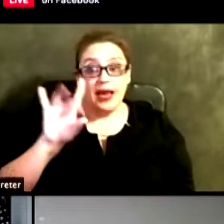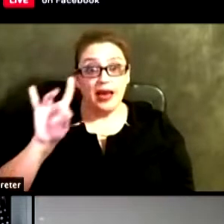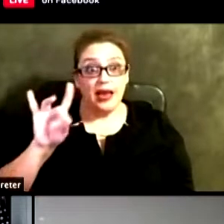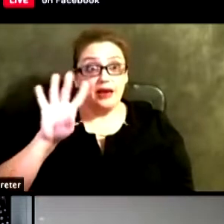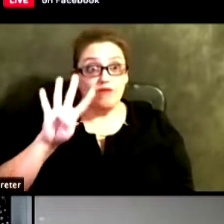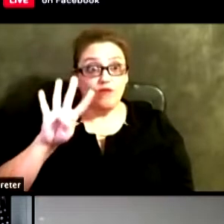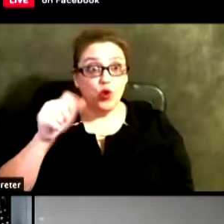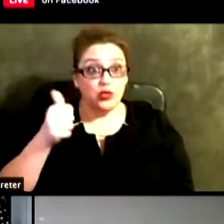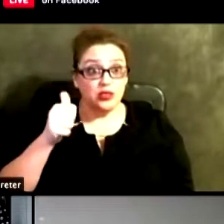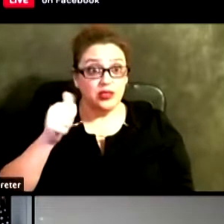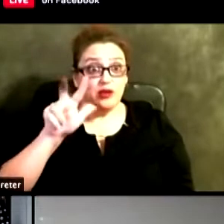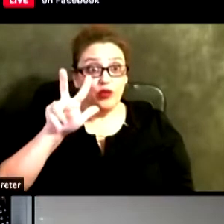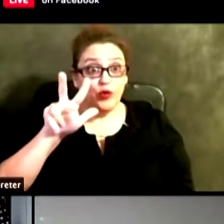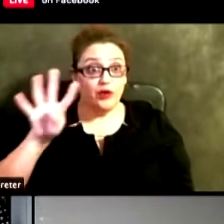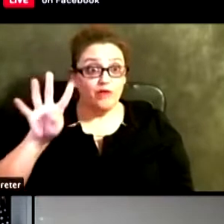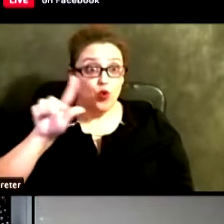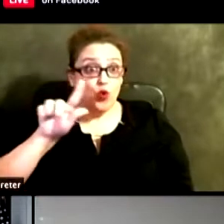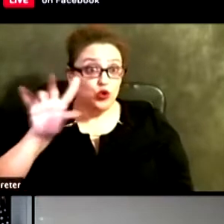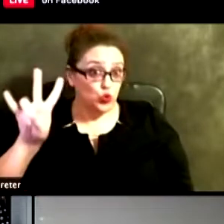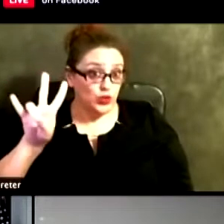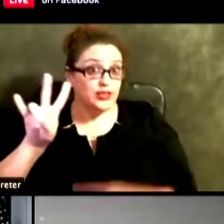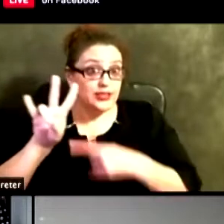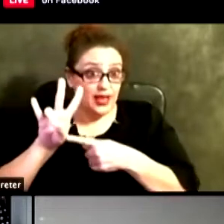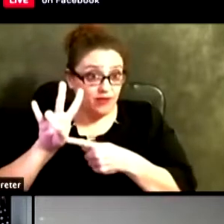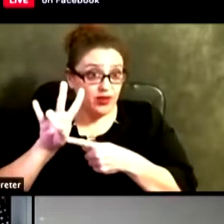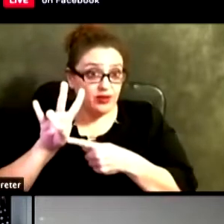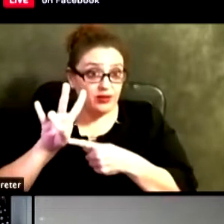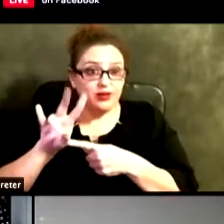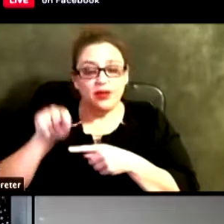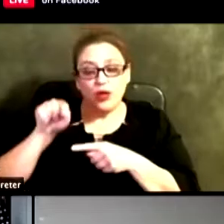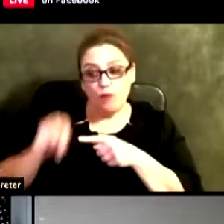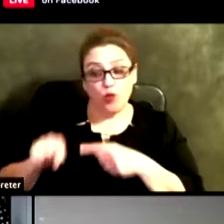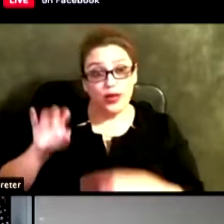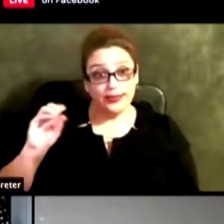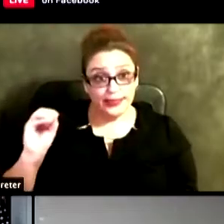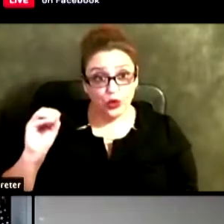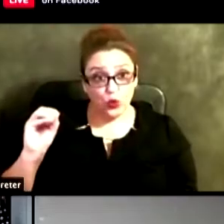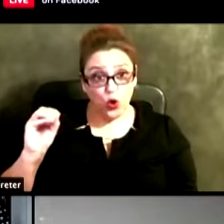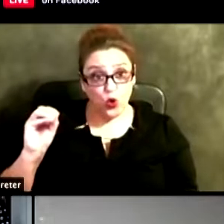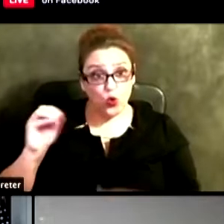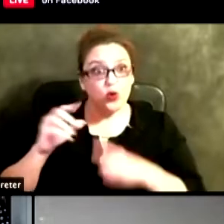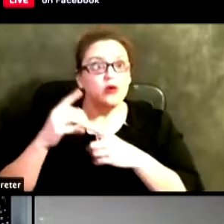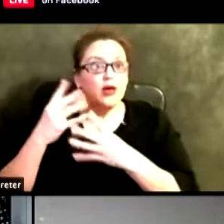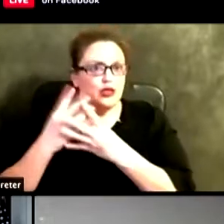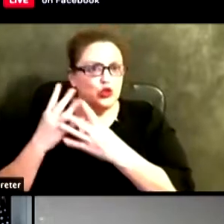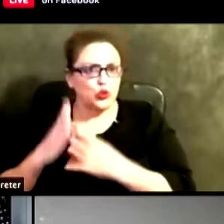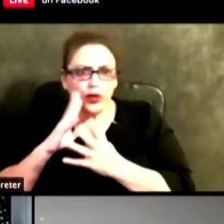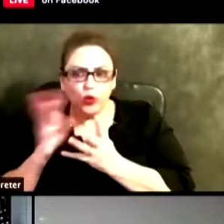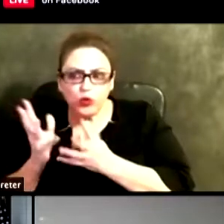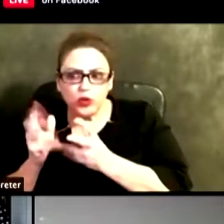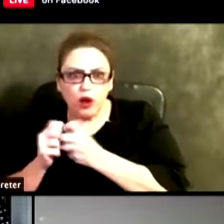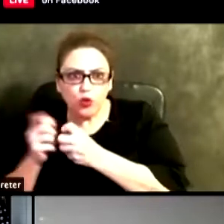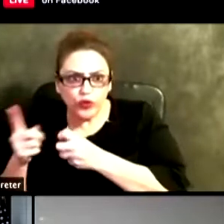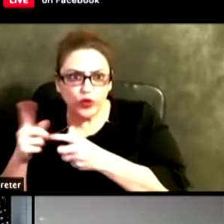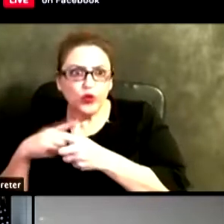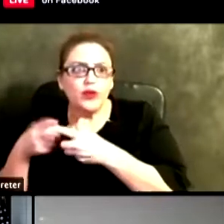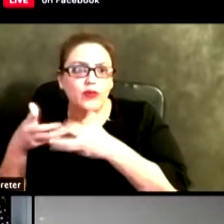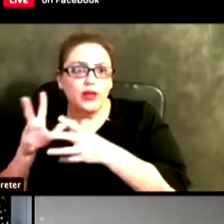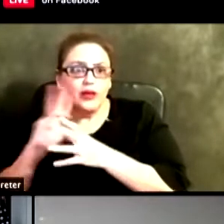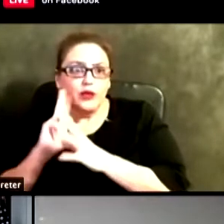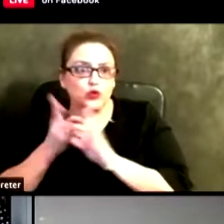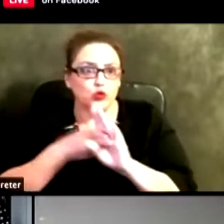888-410-3427. And then once you're on the line, press zero and you'll speak to a call screener and we'll get your comment live on the air. And